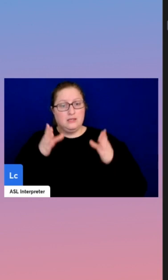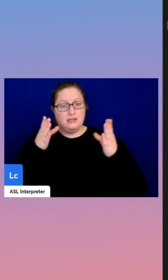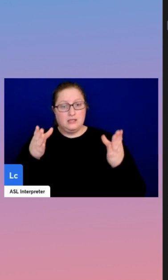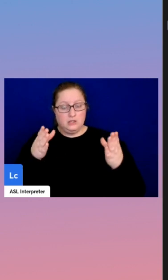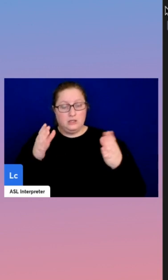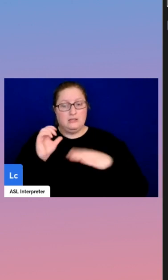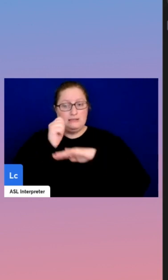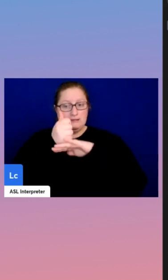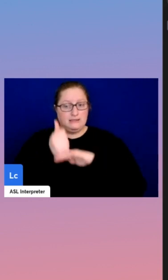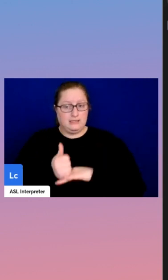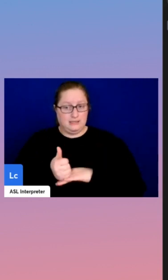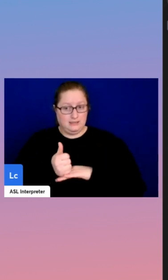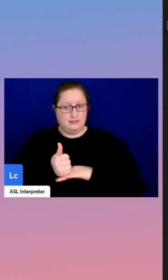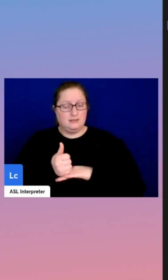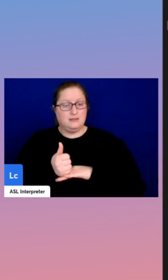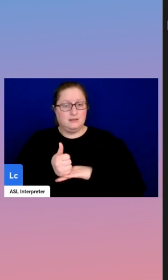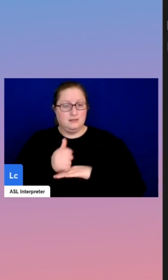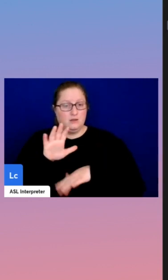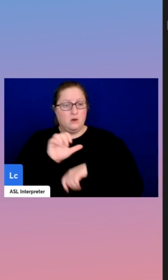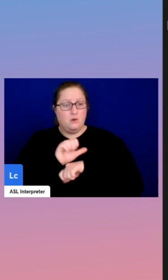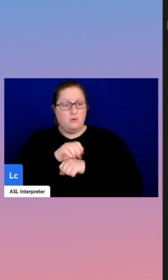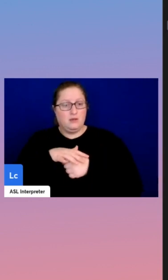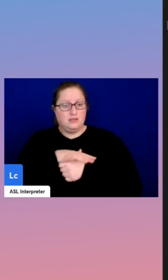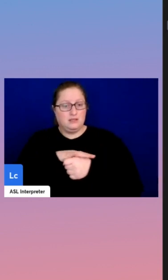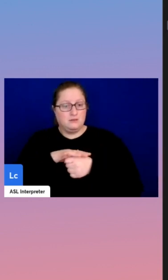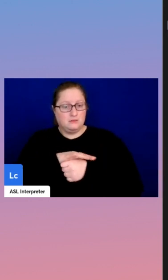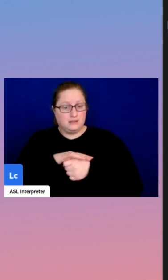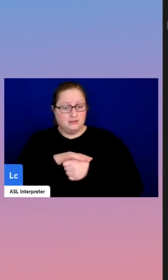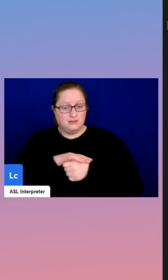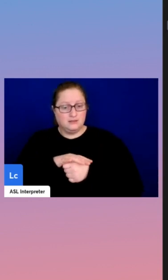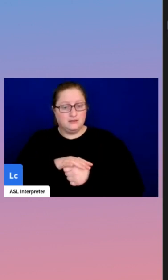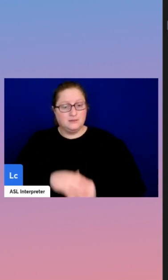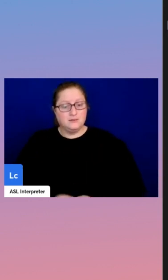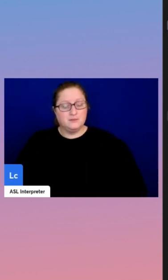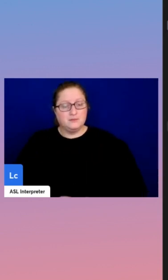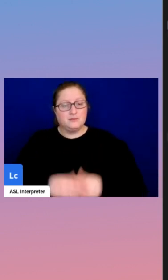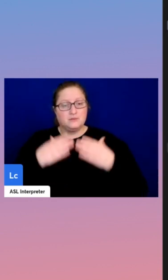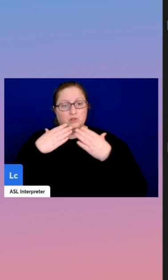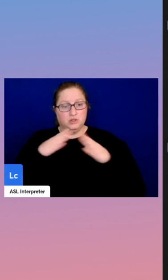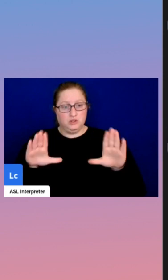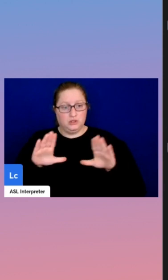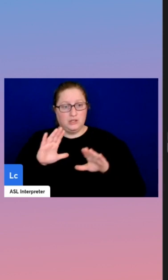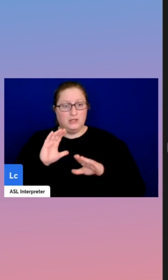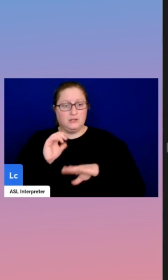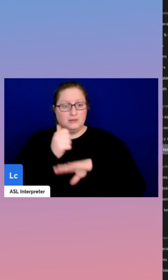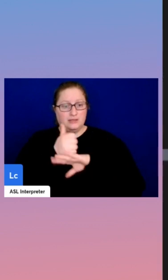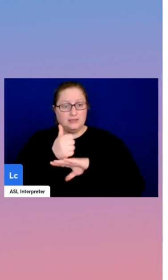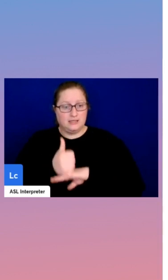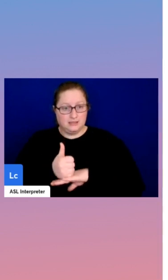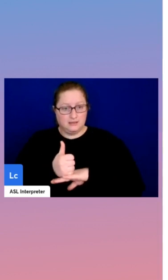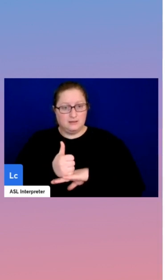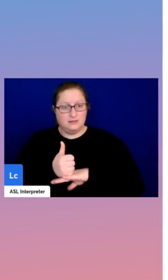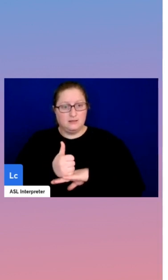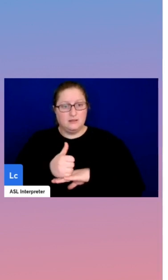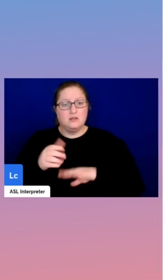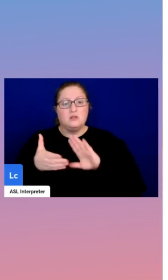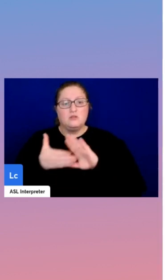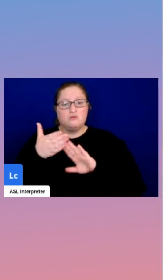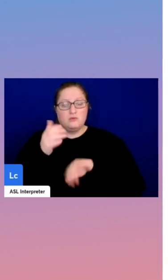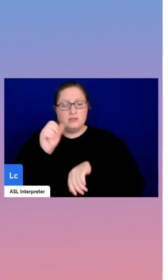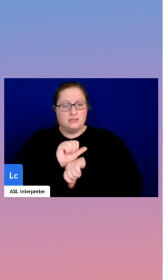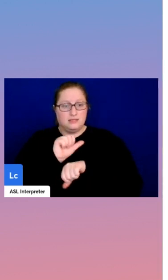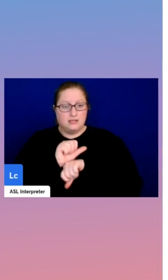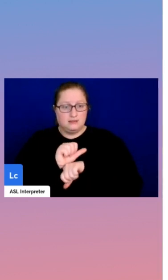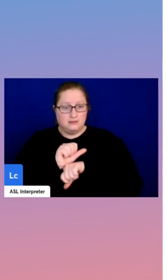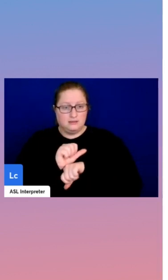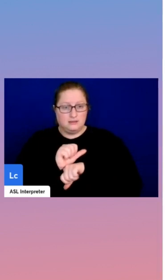settings of your workspace, general settings, and you go to run tasks, and you create click create a run